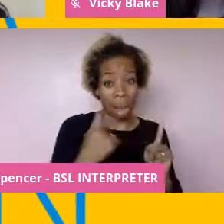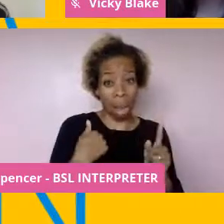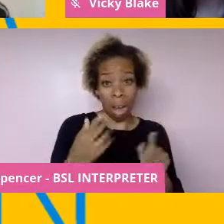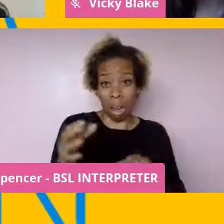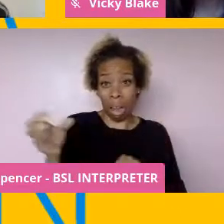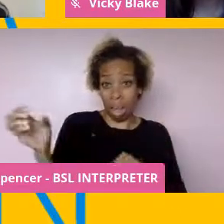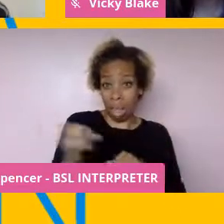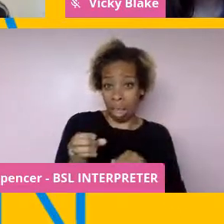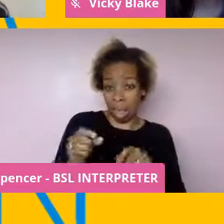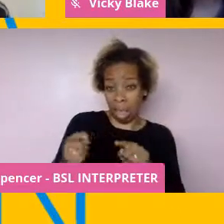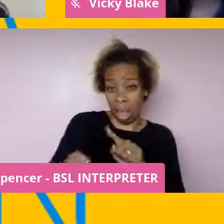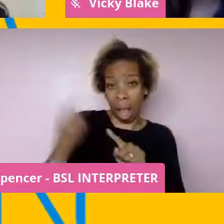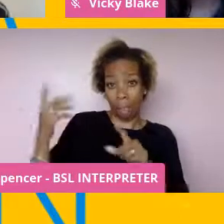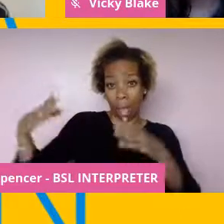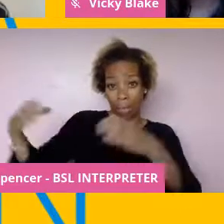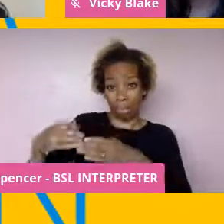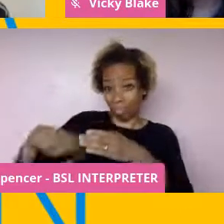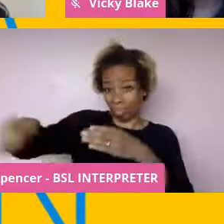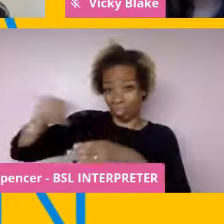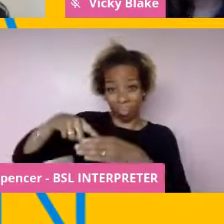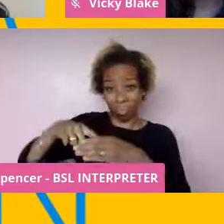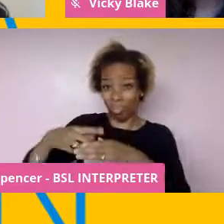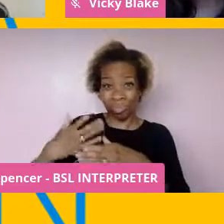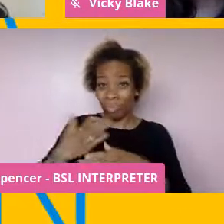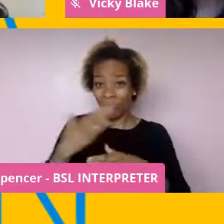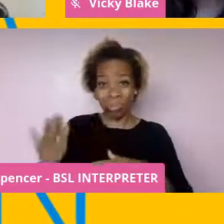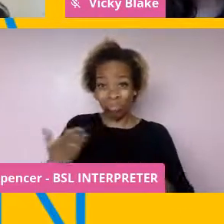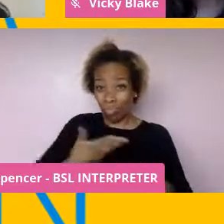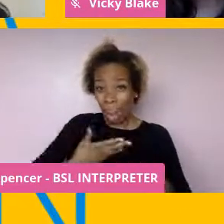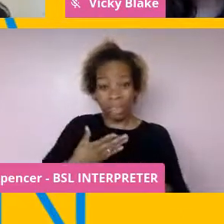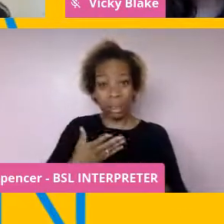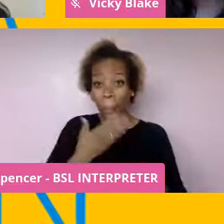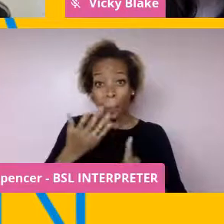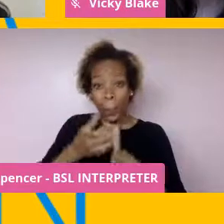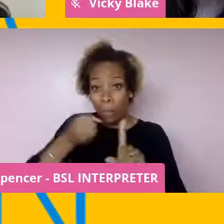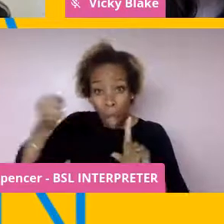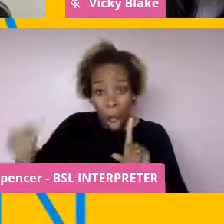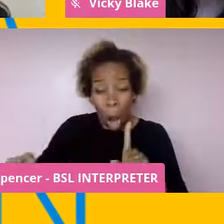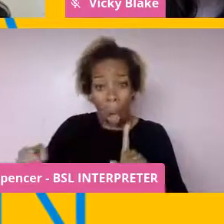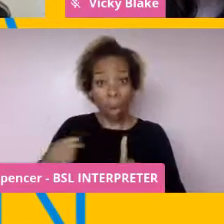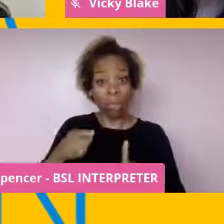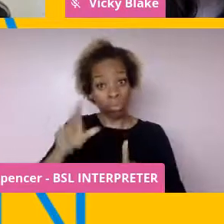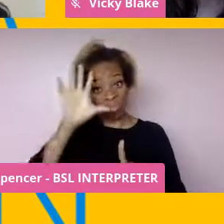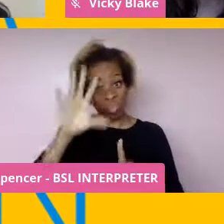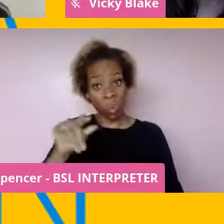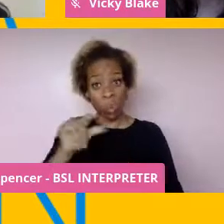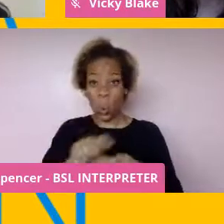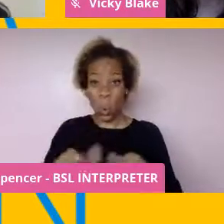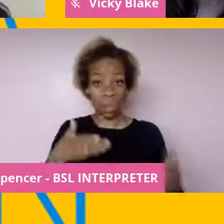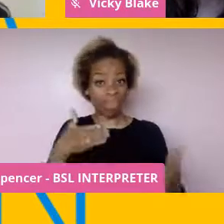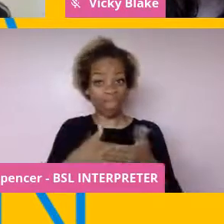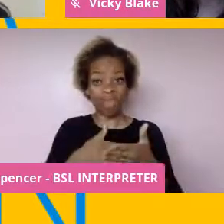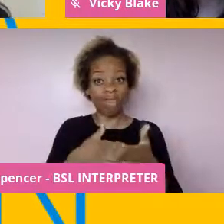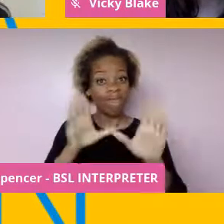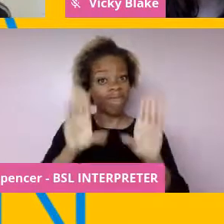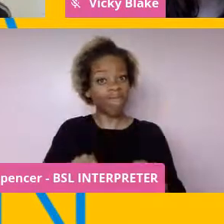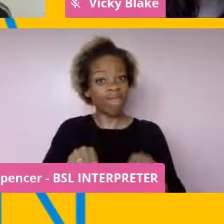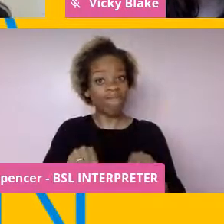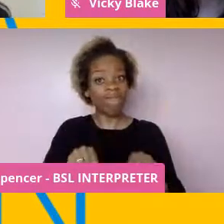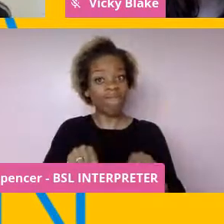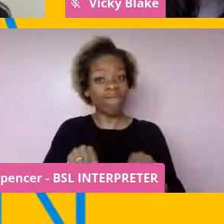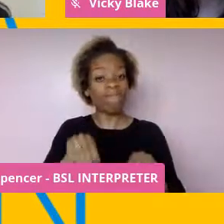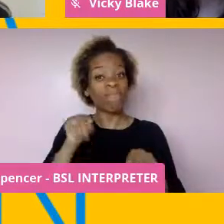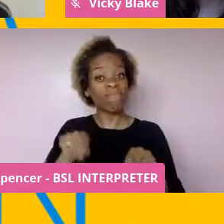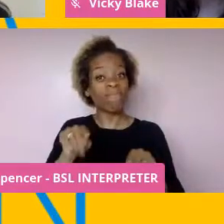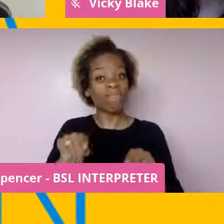profit-making subsidiary. They have absolutely no rights. They weren't furloughed. They've been told that their courses are not running, and they are facing the loss